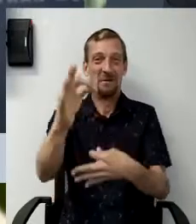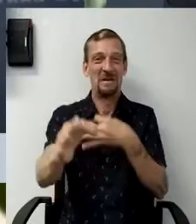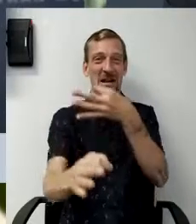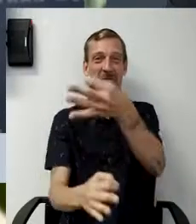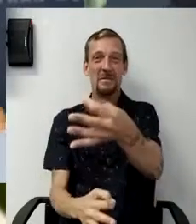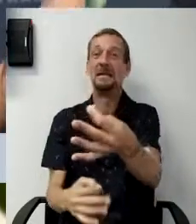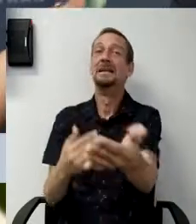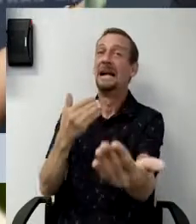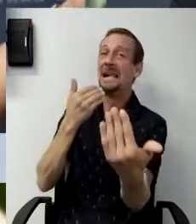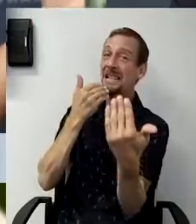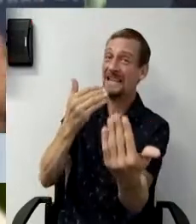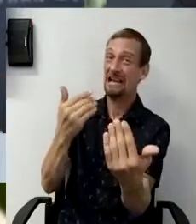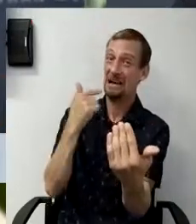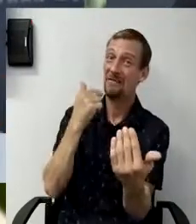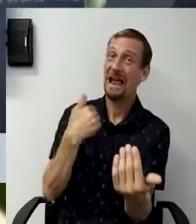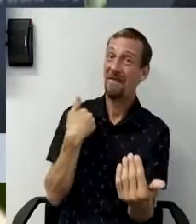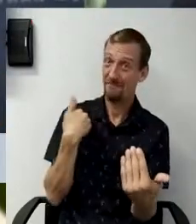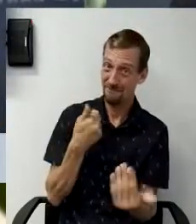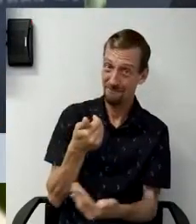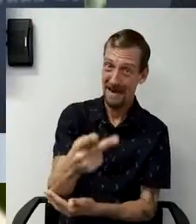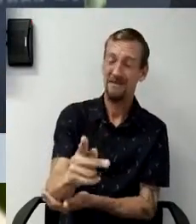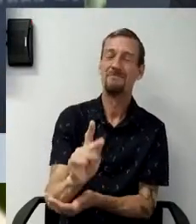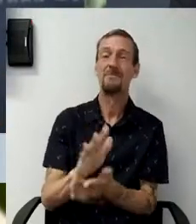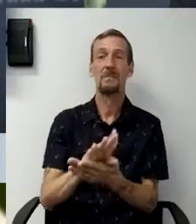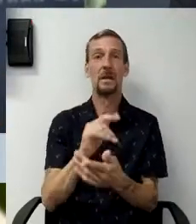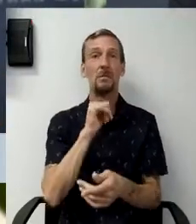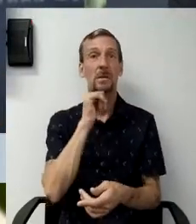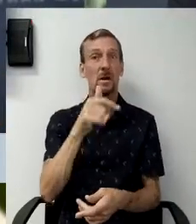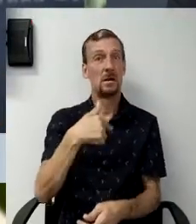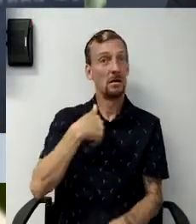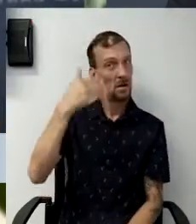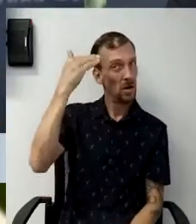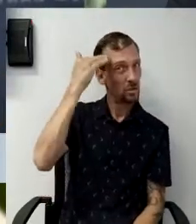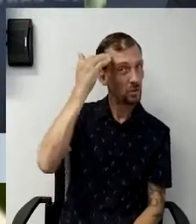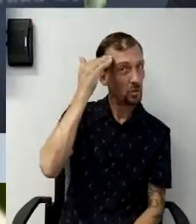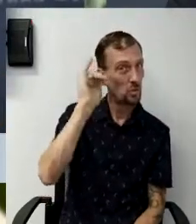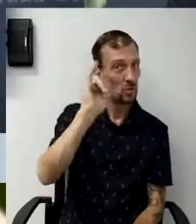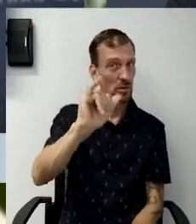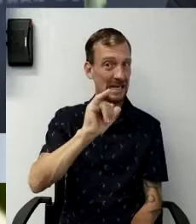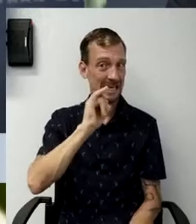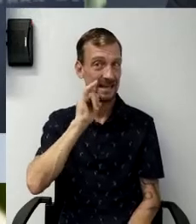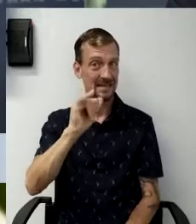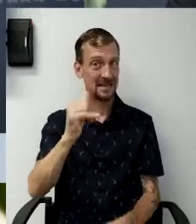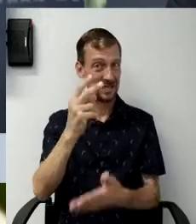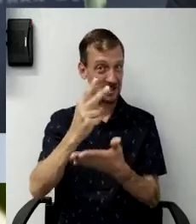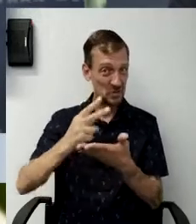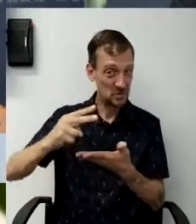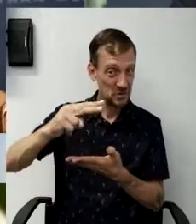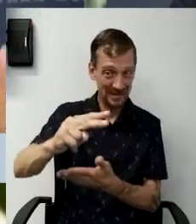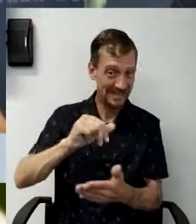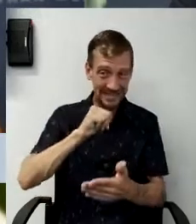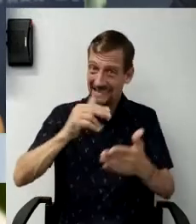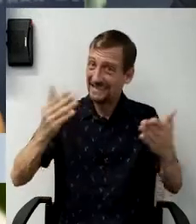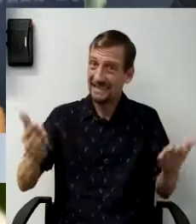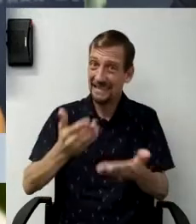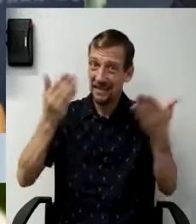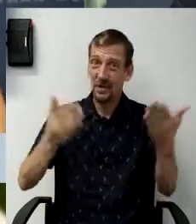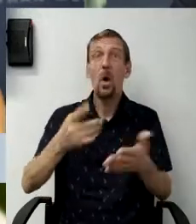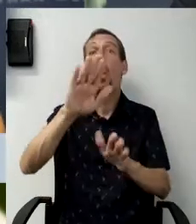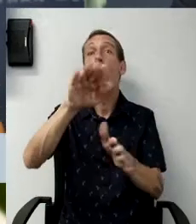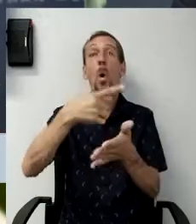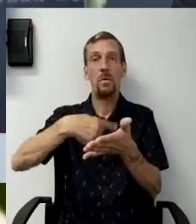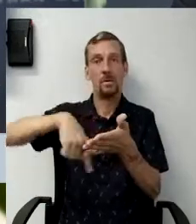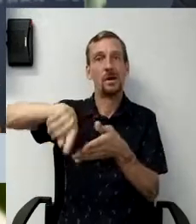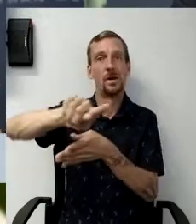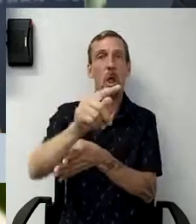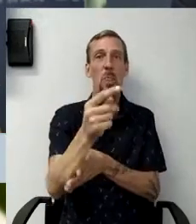thanks for having me back. Well, and I understand that you're not going to be available for one of our meetings in a couple of weeks. Yeah, so actually next Thursday,